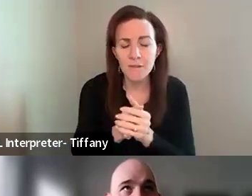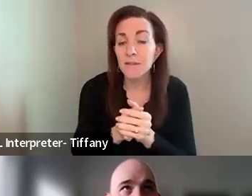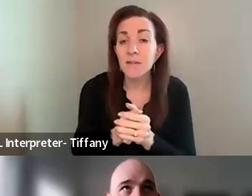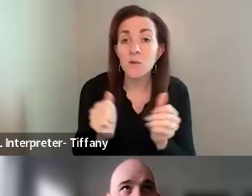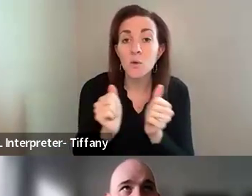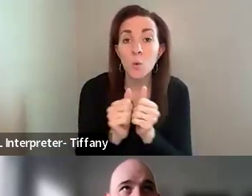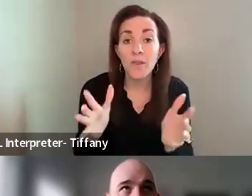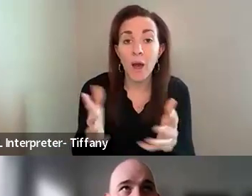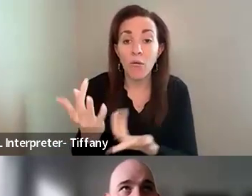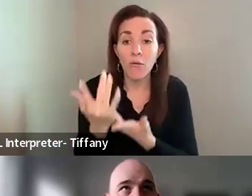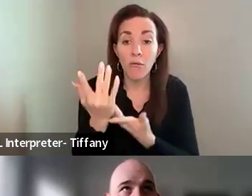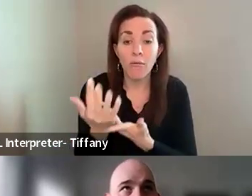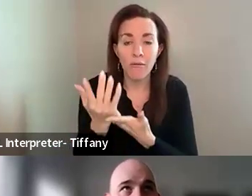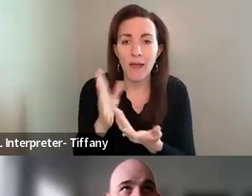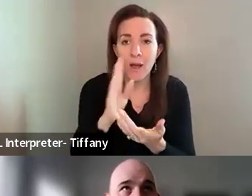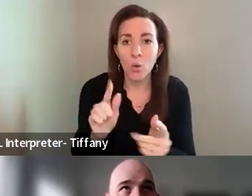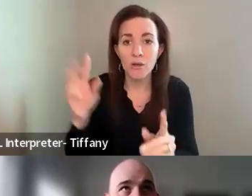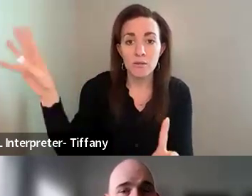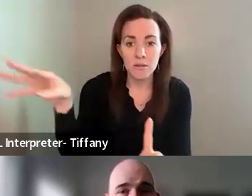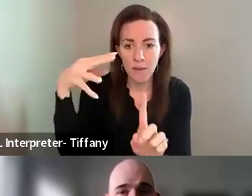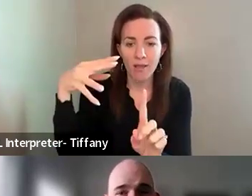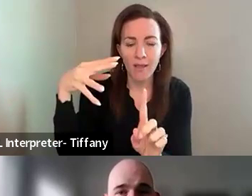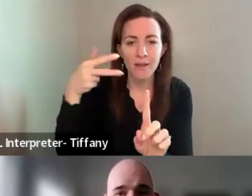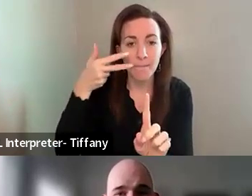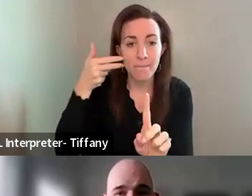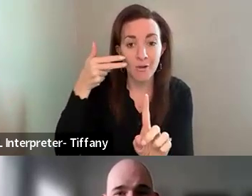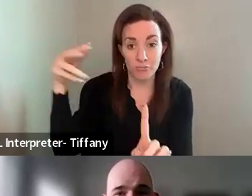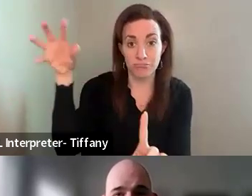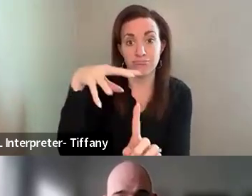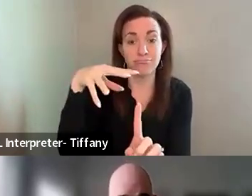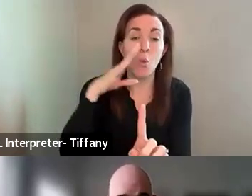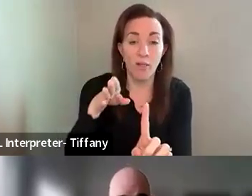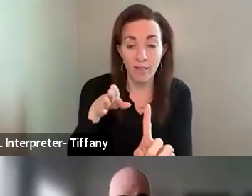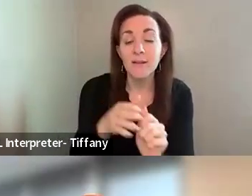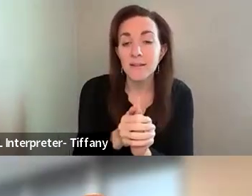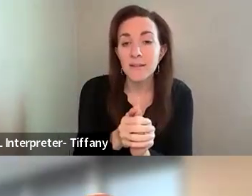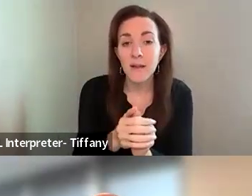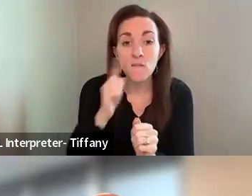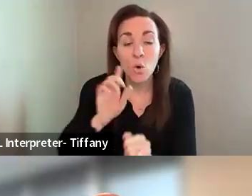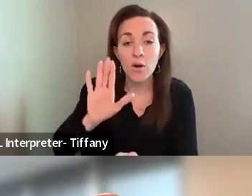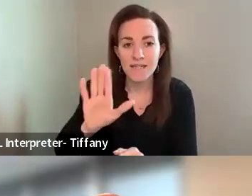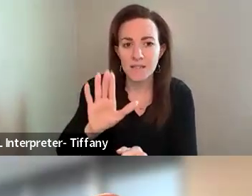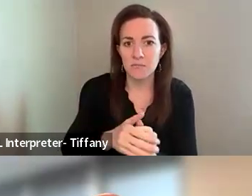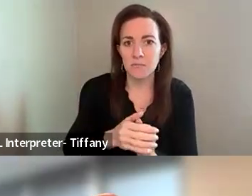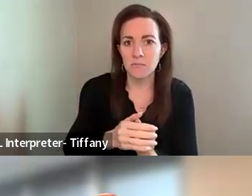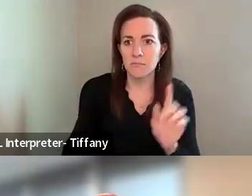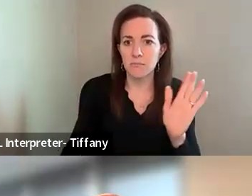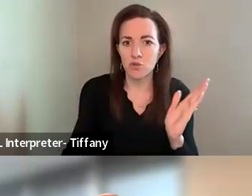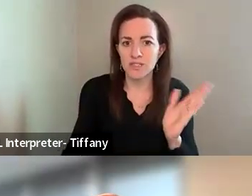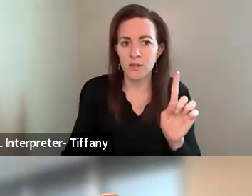without further ado, I'm going to spotlight Michael Mercado for his